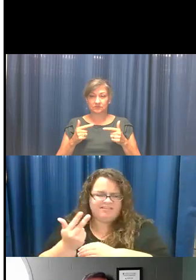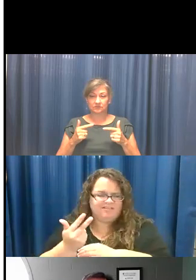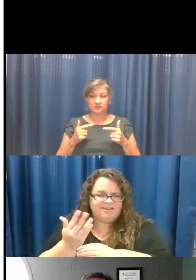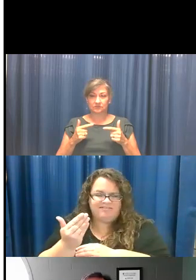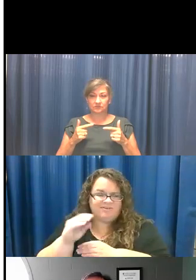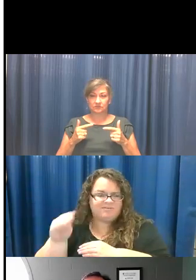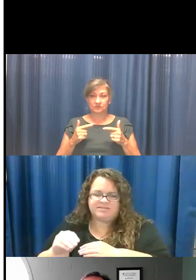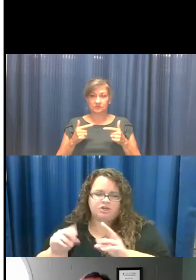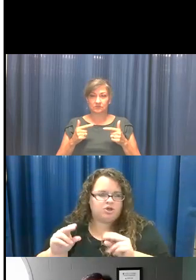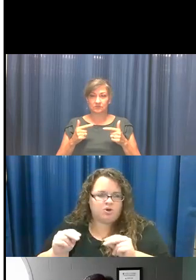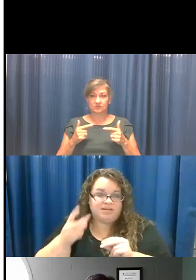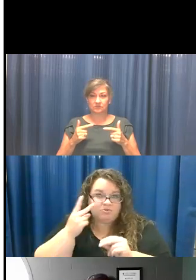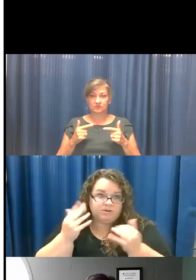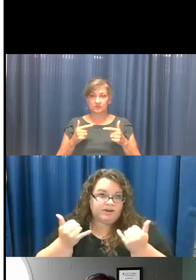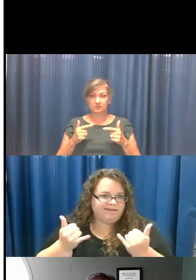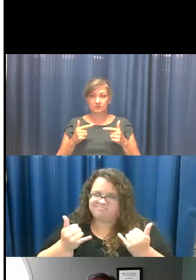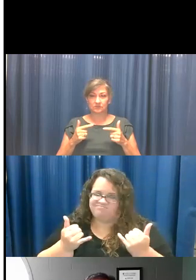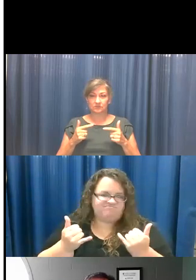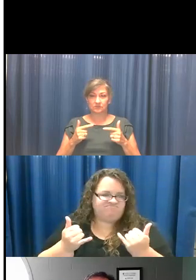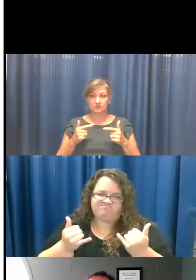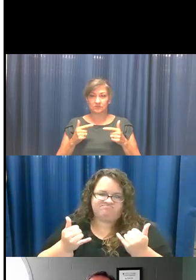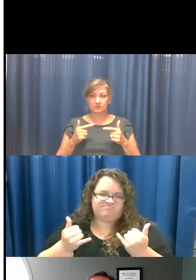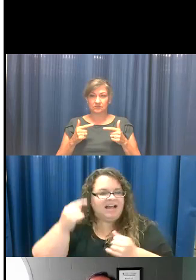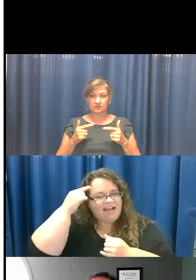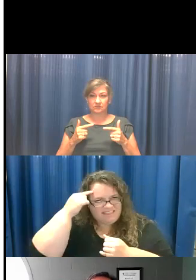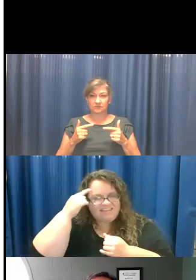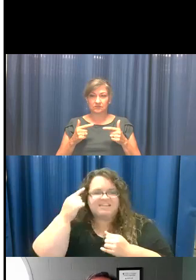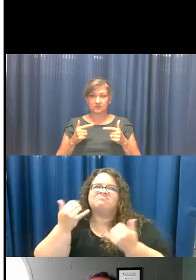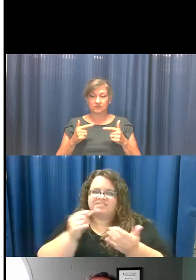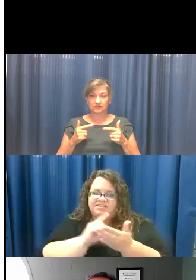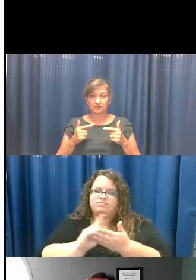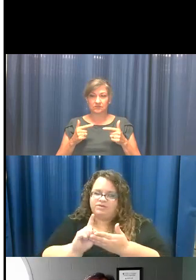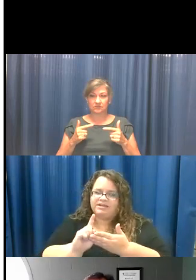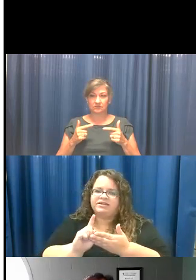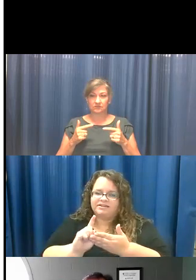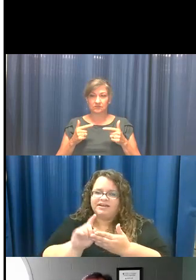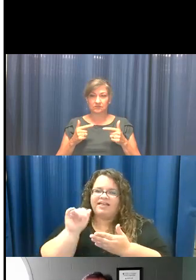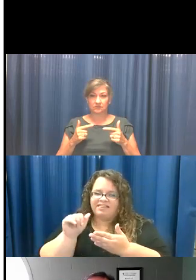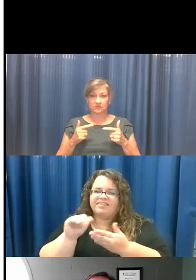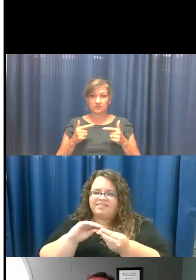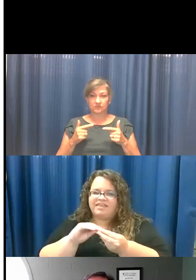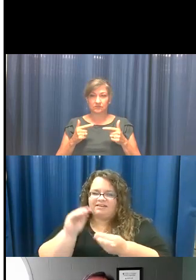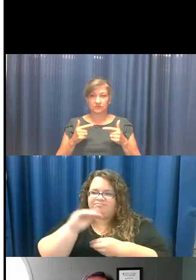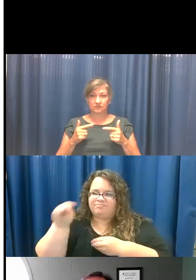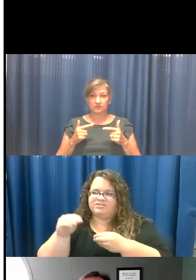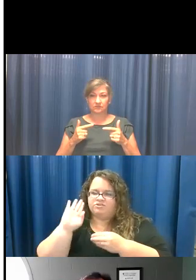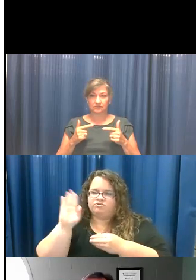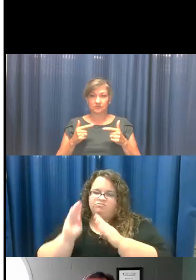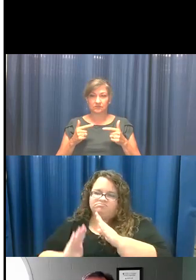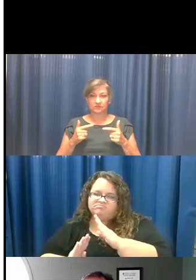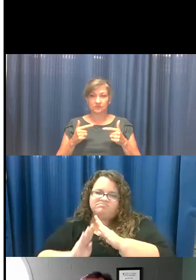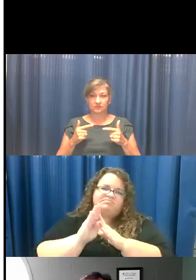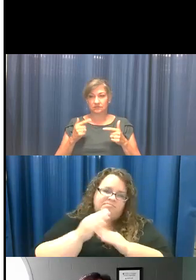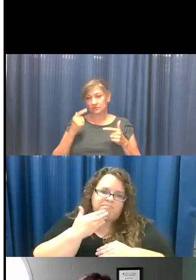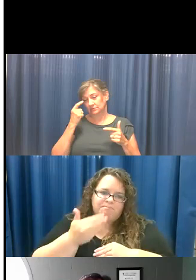see this morning. I think over the course of this week, that will tighten up and we'll end up down 3